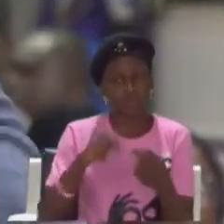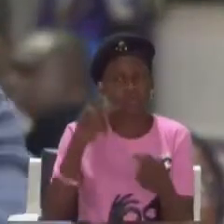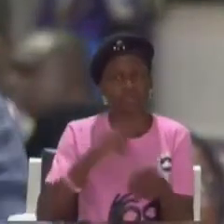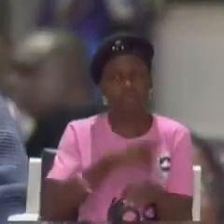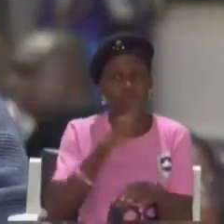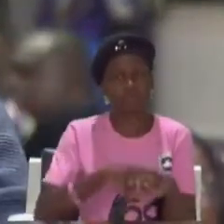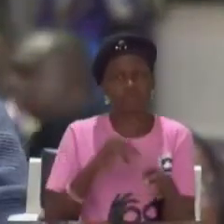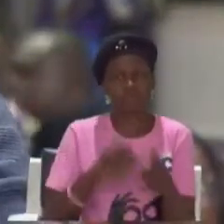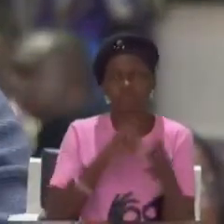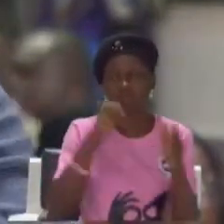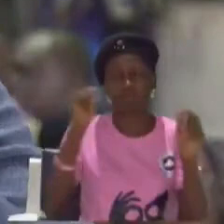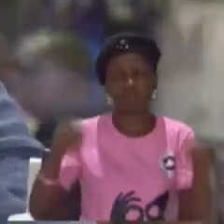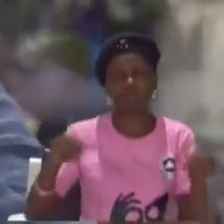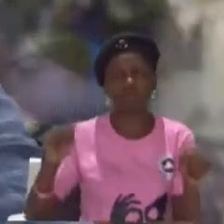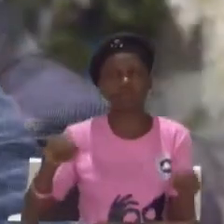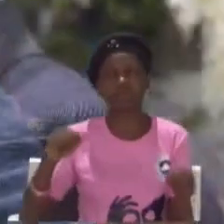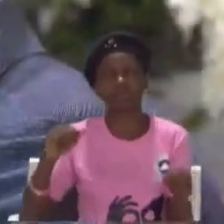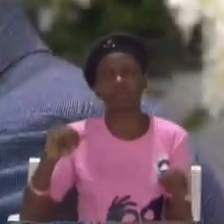is impossible.